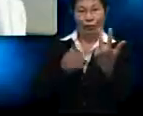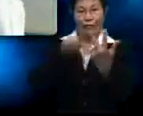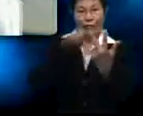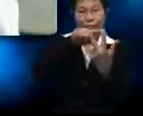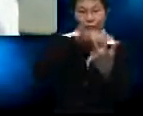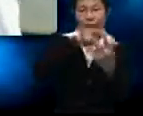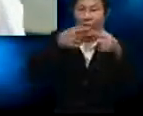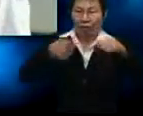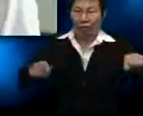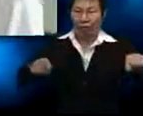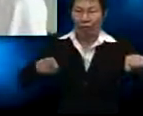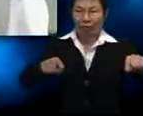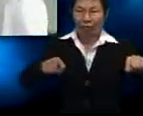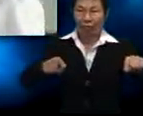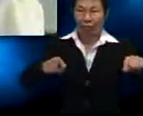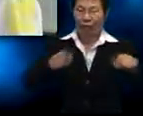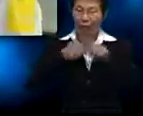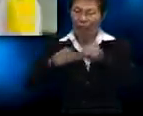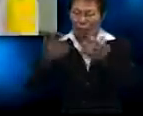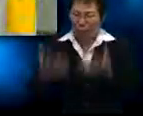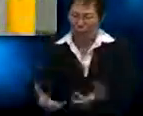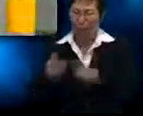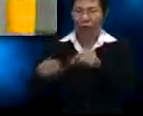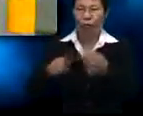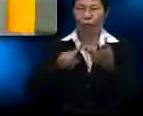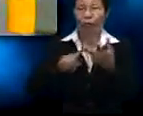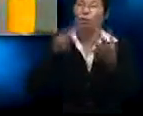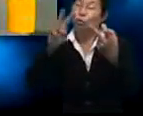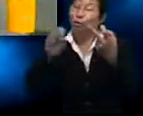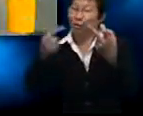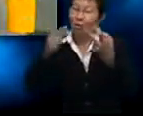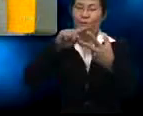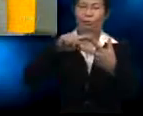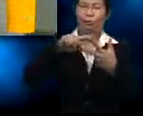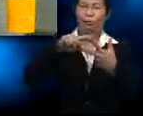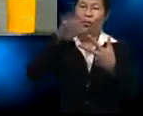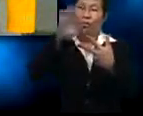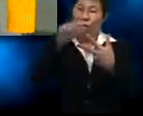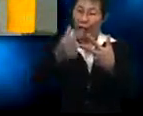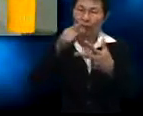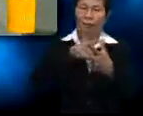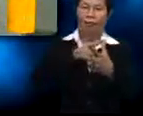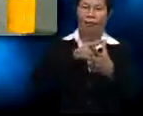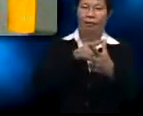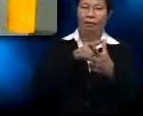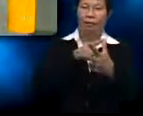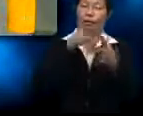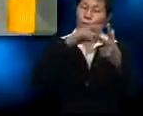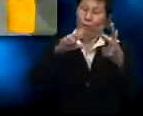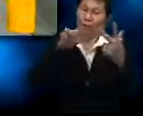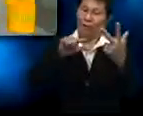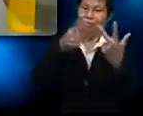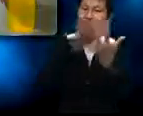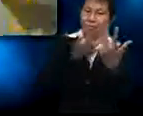different slotted weight. One is 20 gram, one is 50 gram, and one is 100